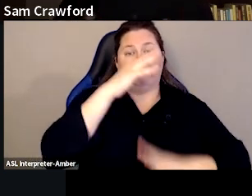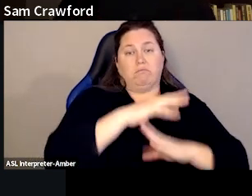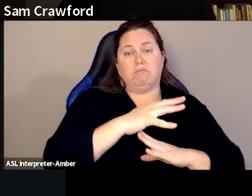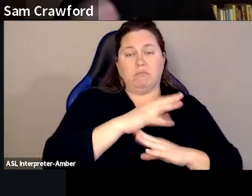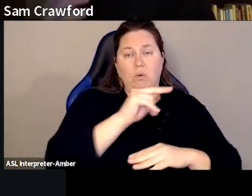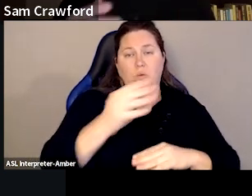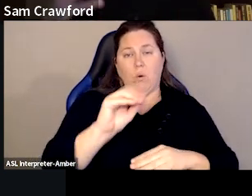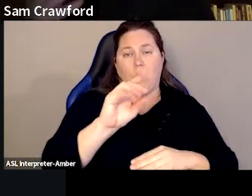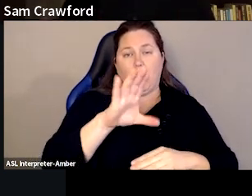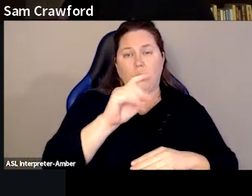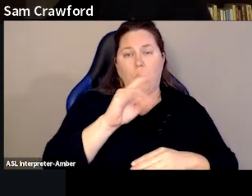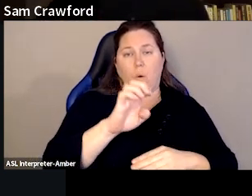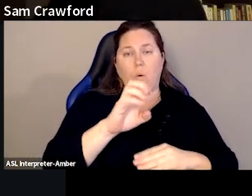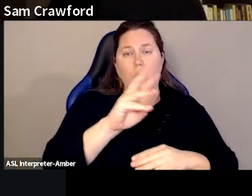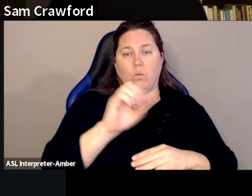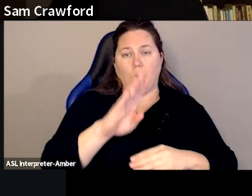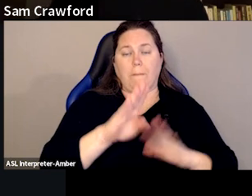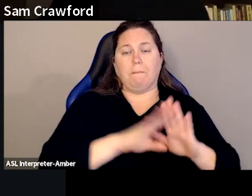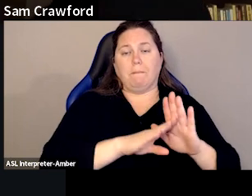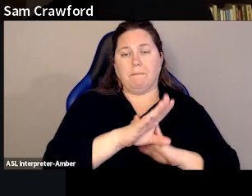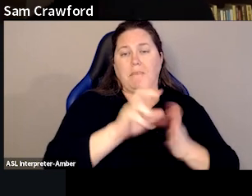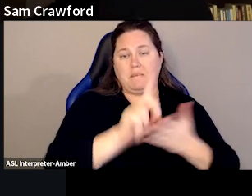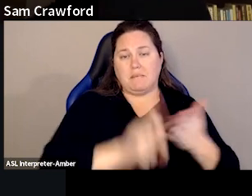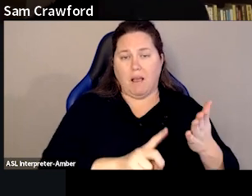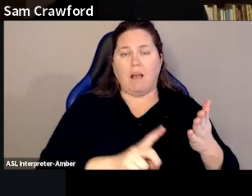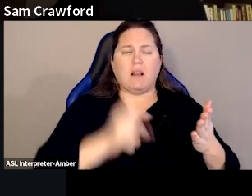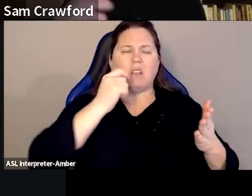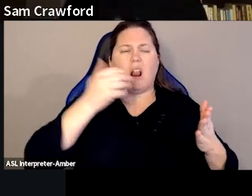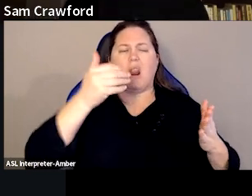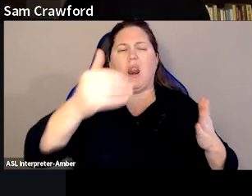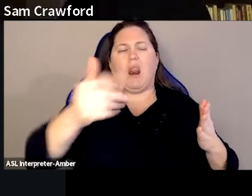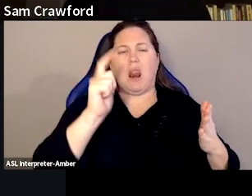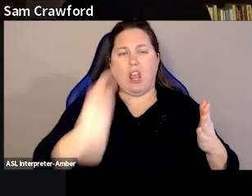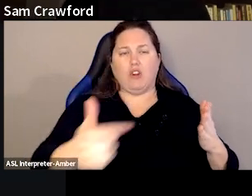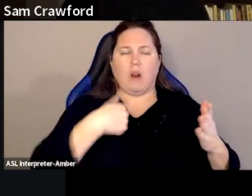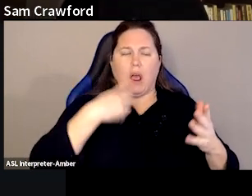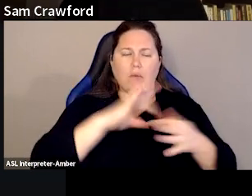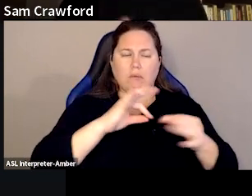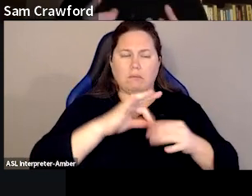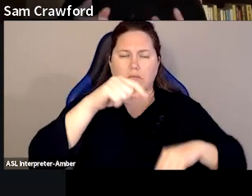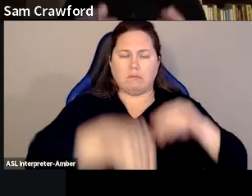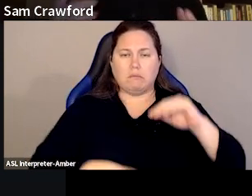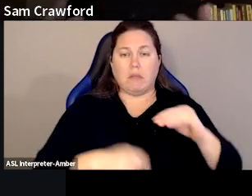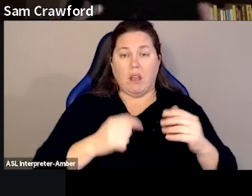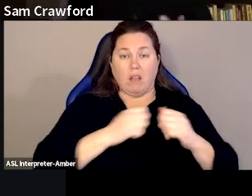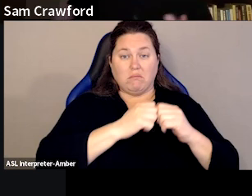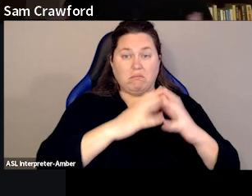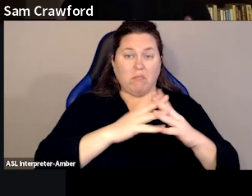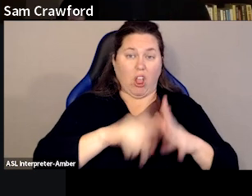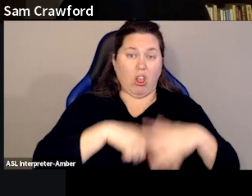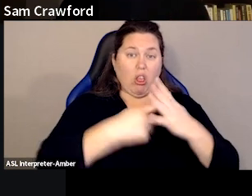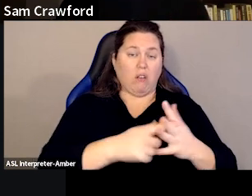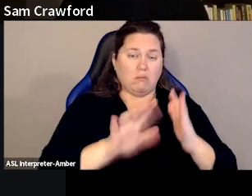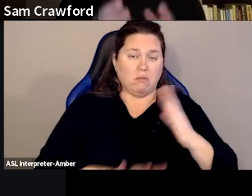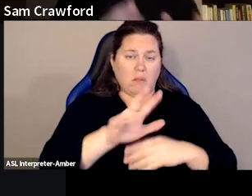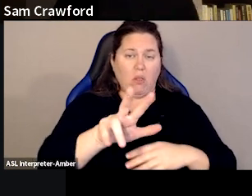quite a unique approach, which I'm going to explain later. I've also launched over 300 client websites to date, and I've also been on both sides of